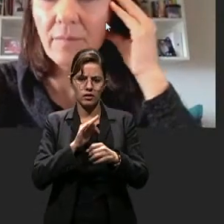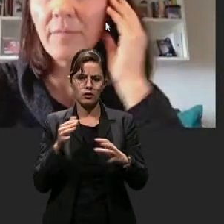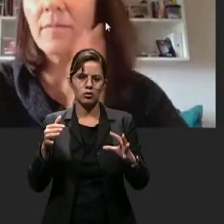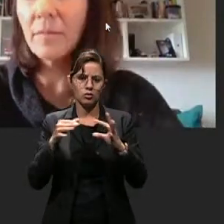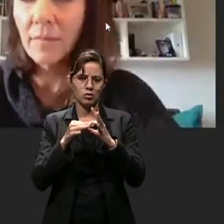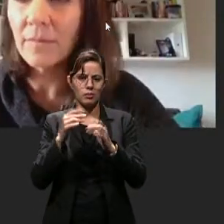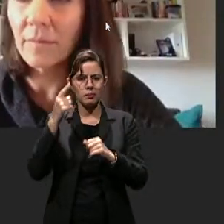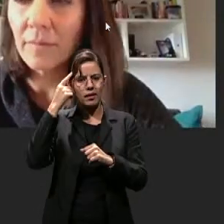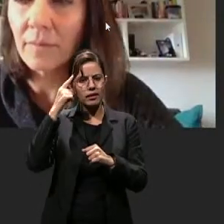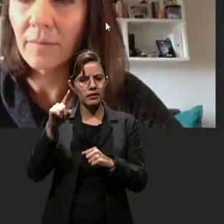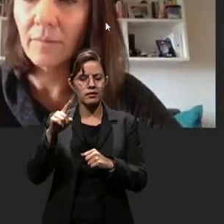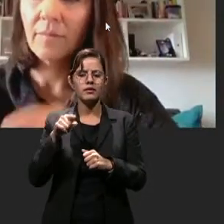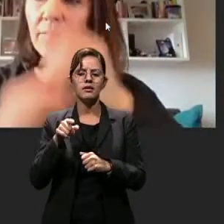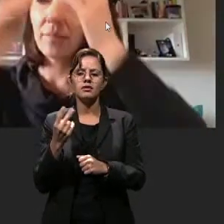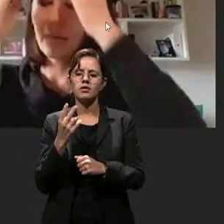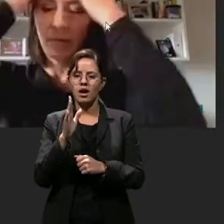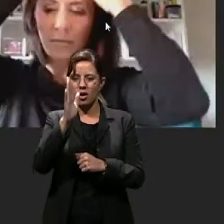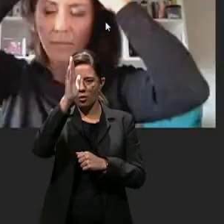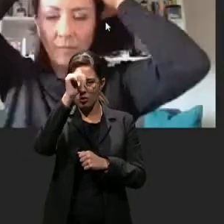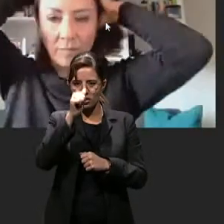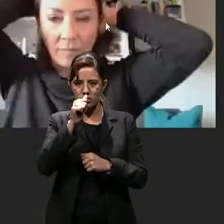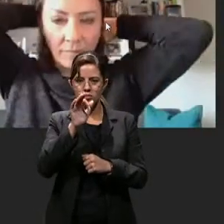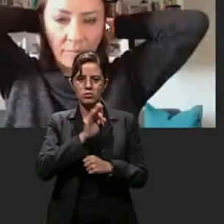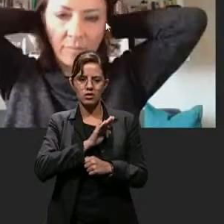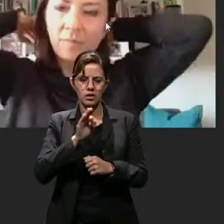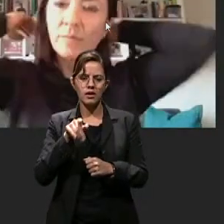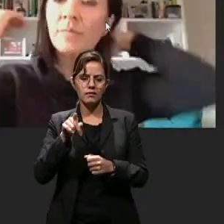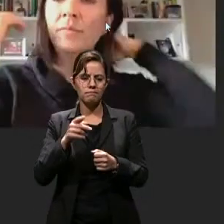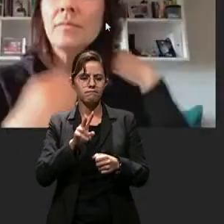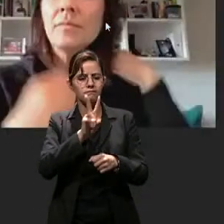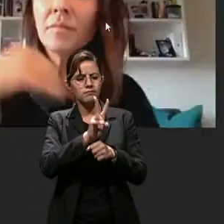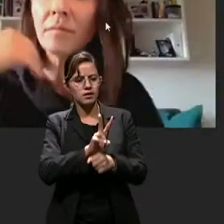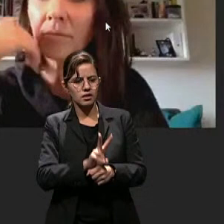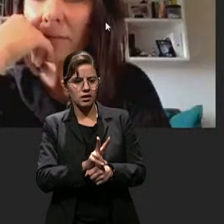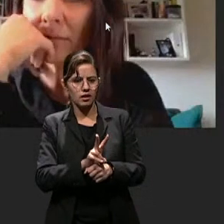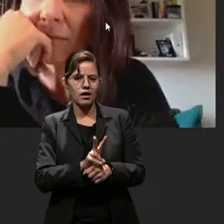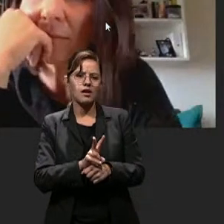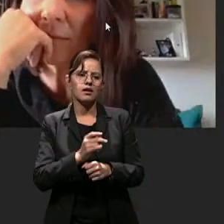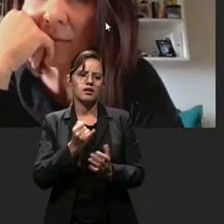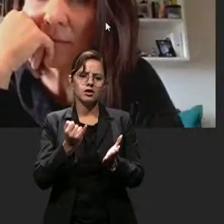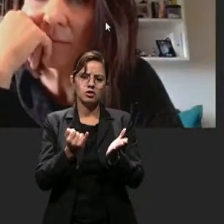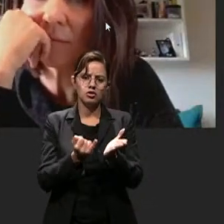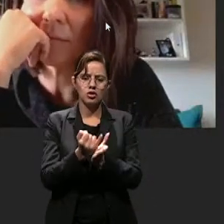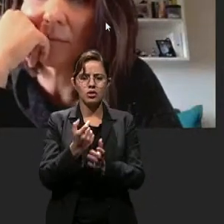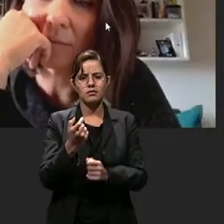linked to sentences, resolutions of the electoral authority.